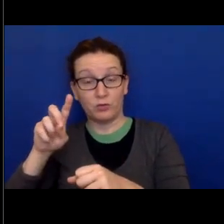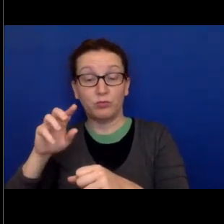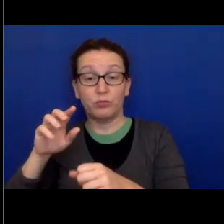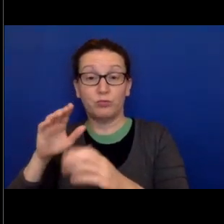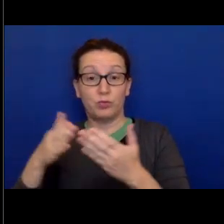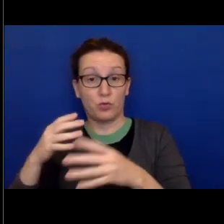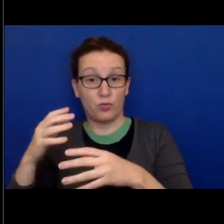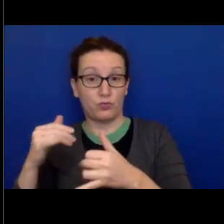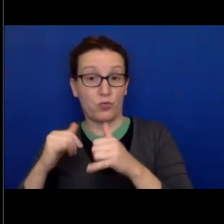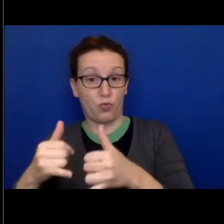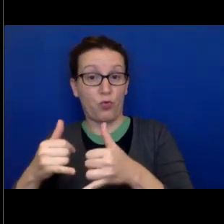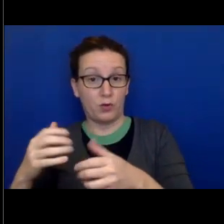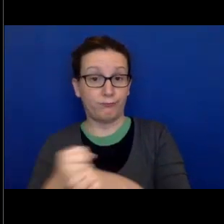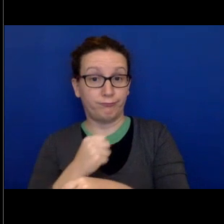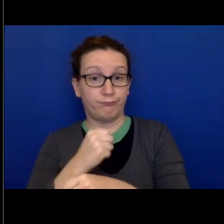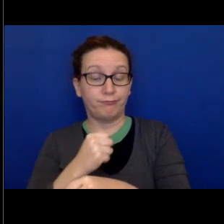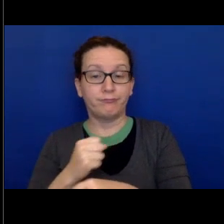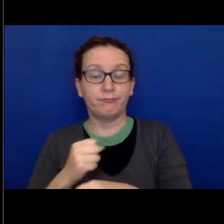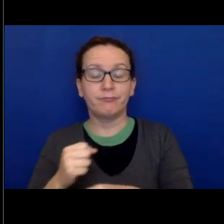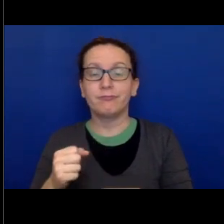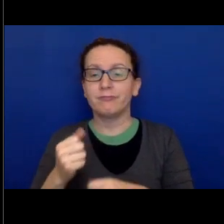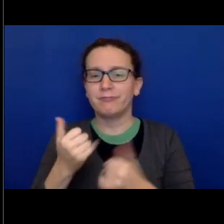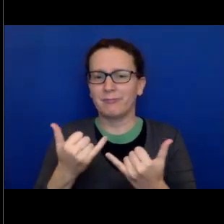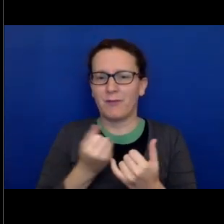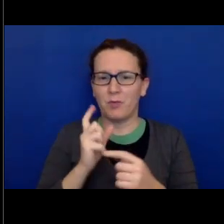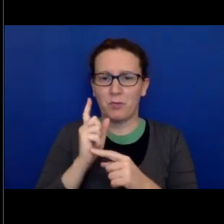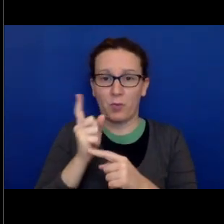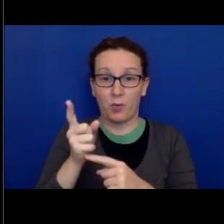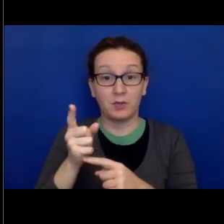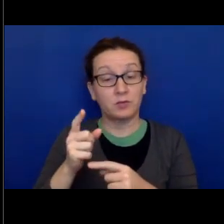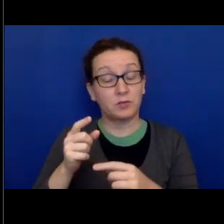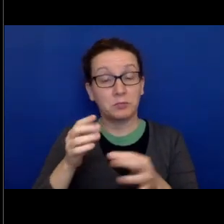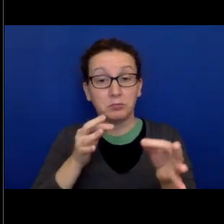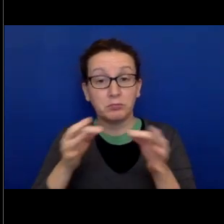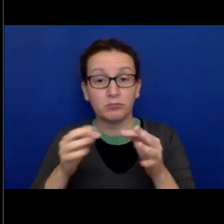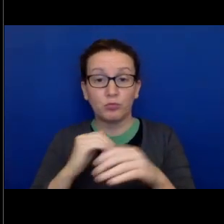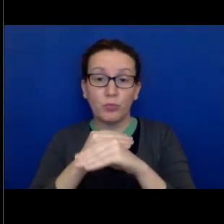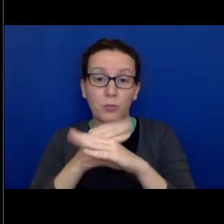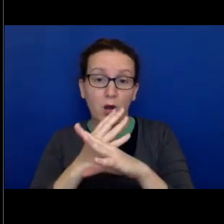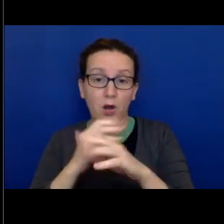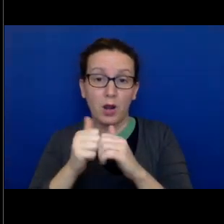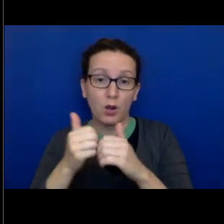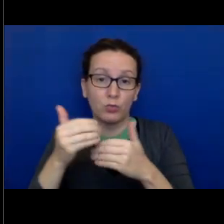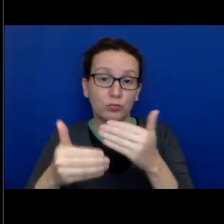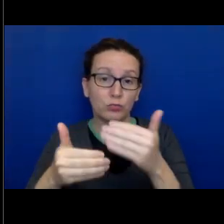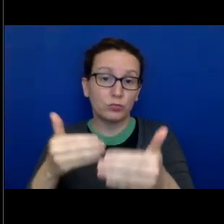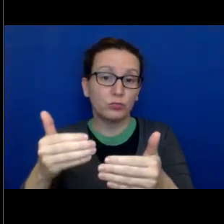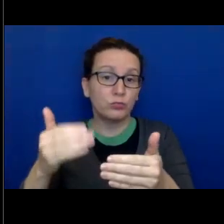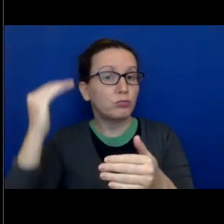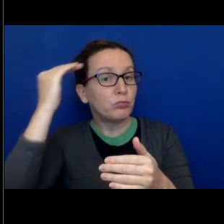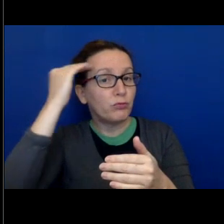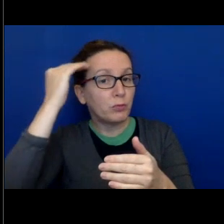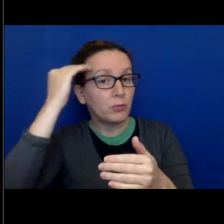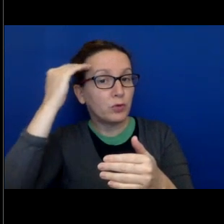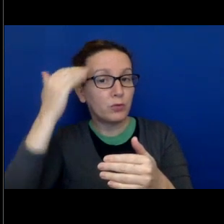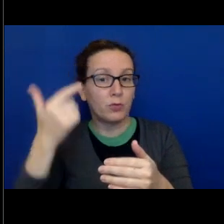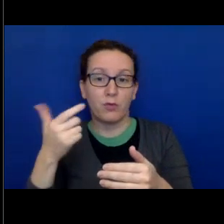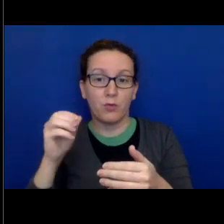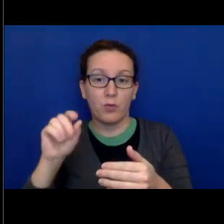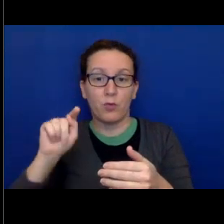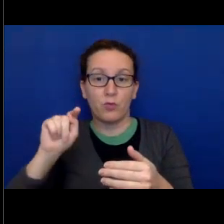I'd like to take a few moments now to let you know how the webinar will work and to make sure that you're familiar with the GoToWebinar